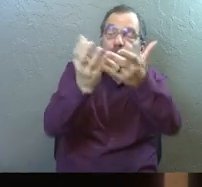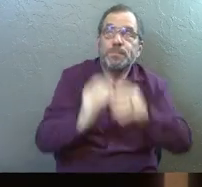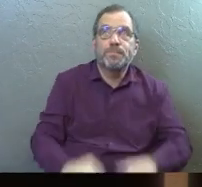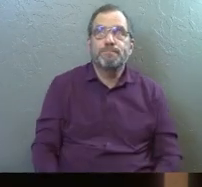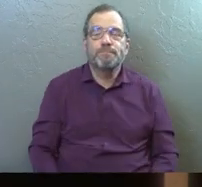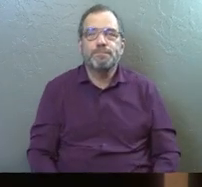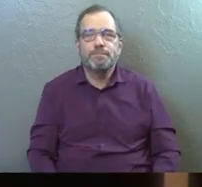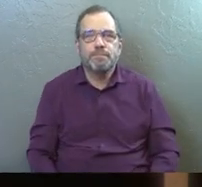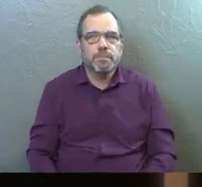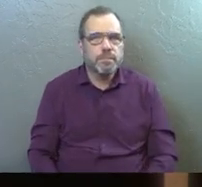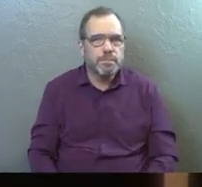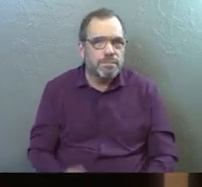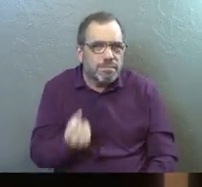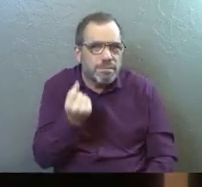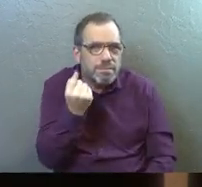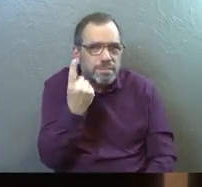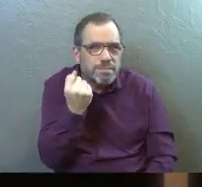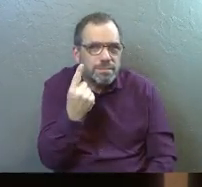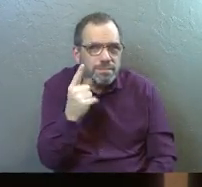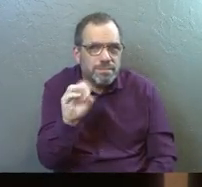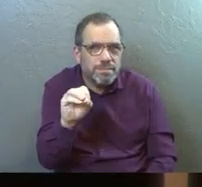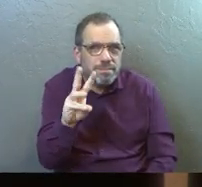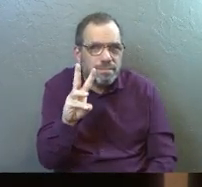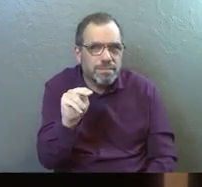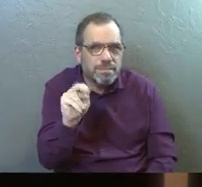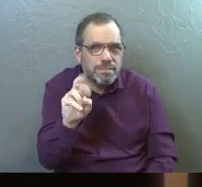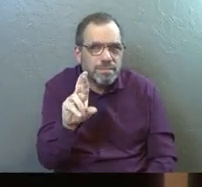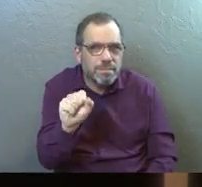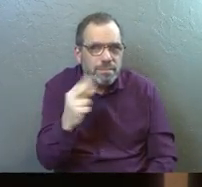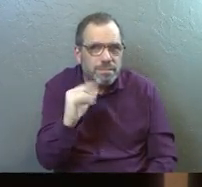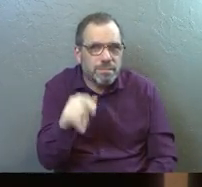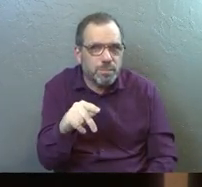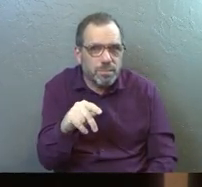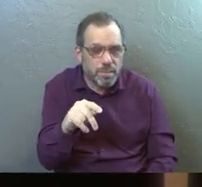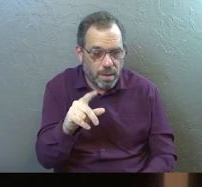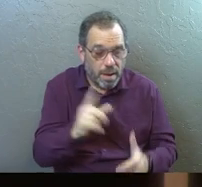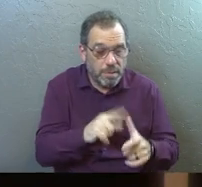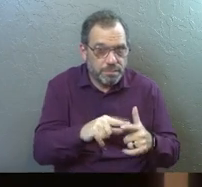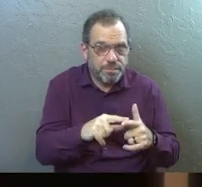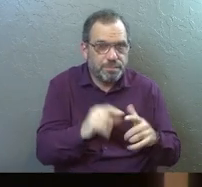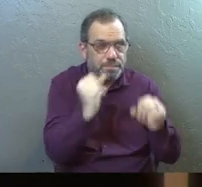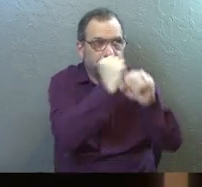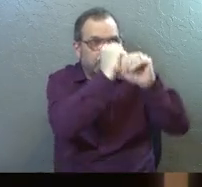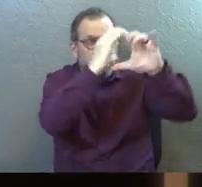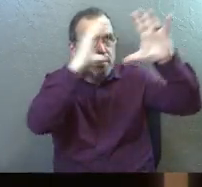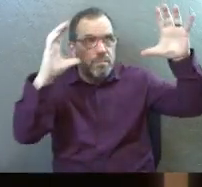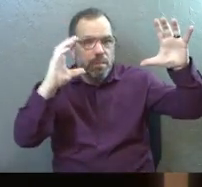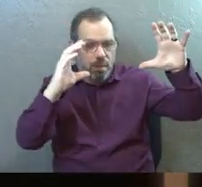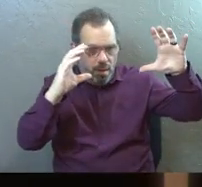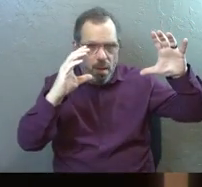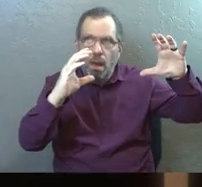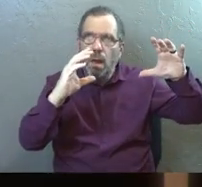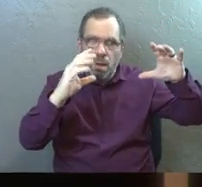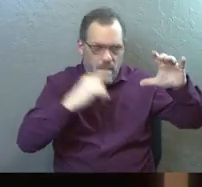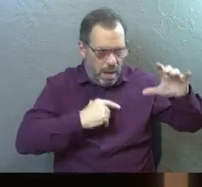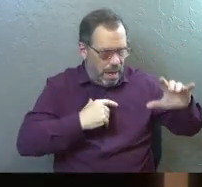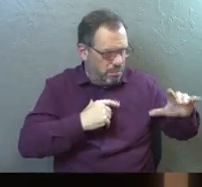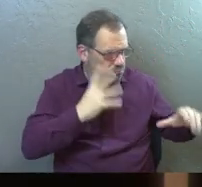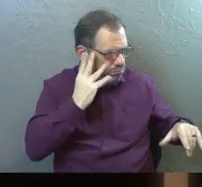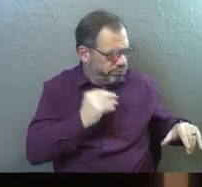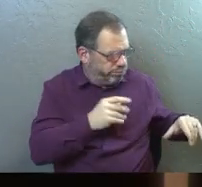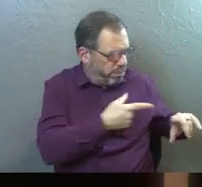you. Do you see ownership there? Mm-hmm. But also, the bigger picture is, God, this is where I've come